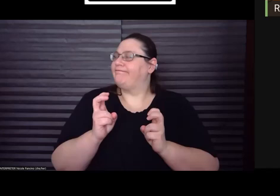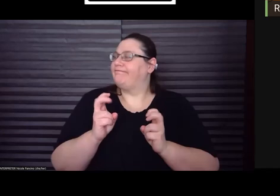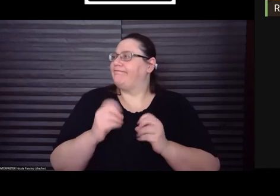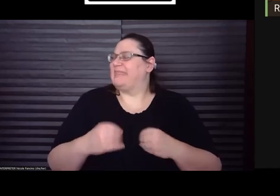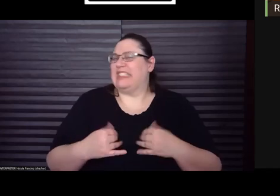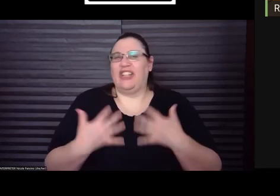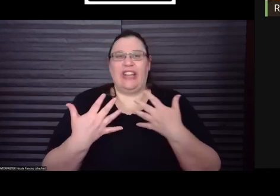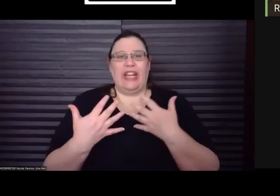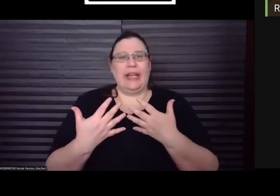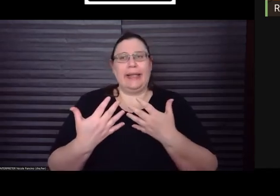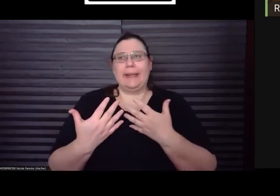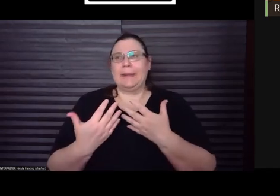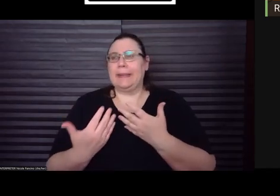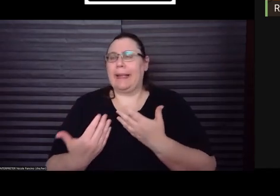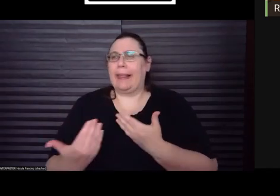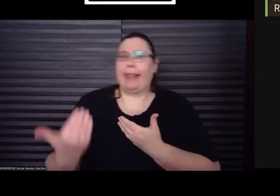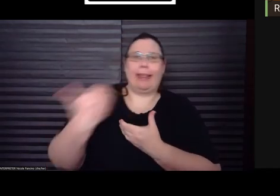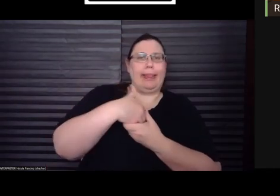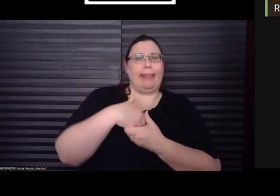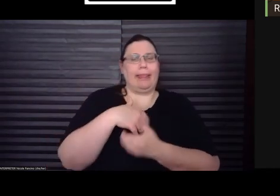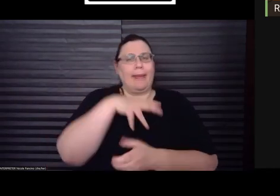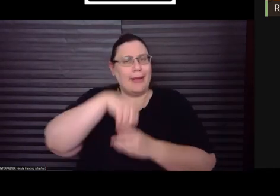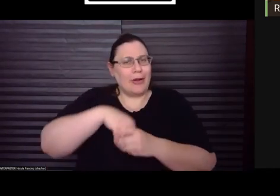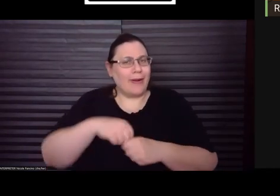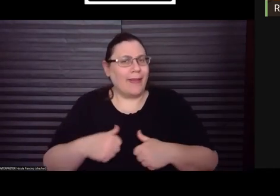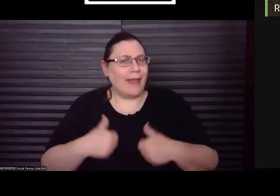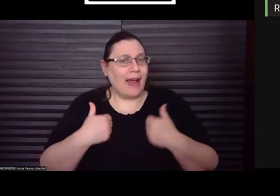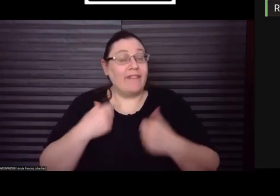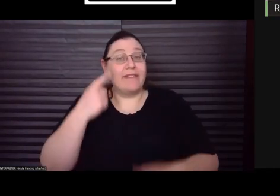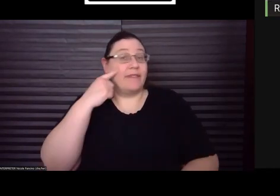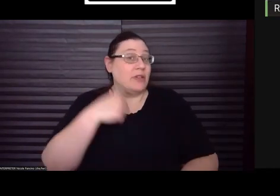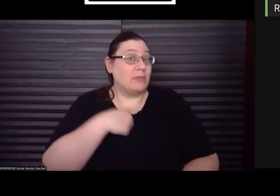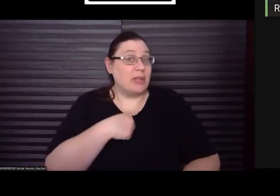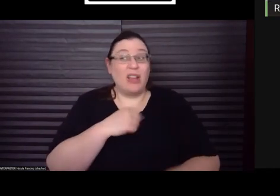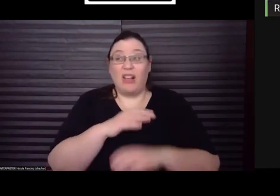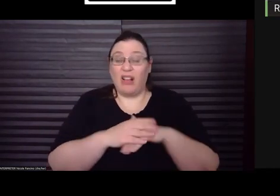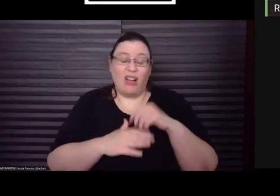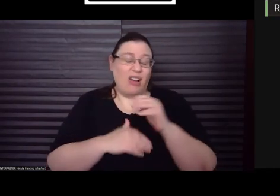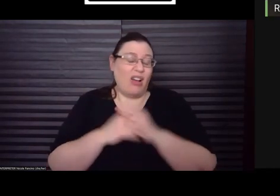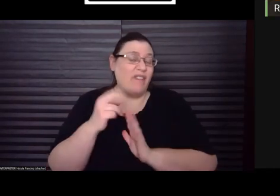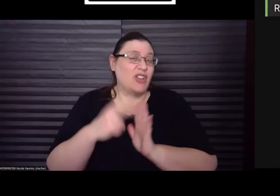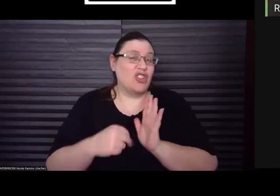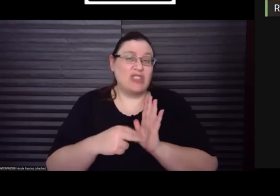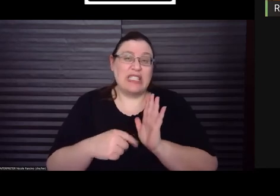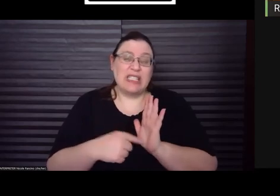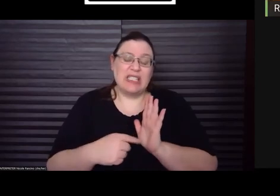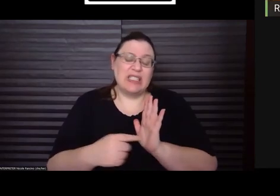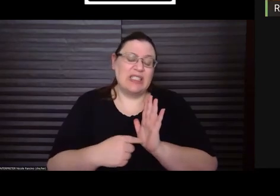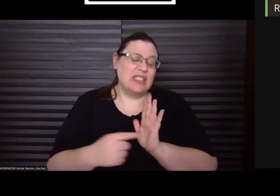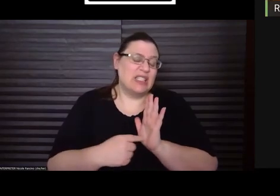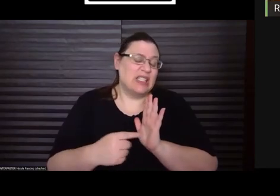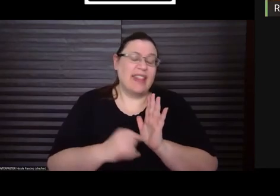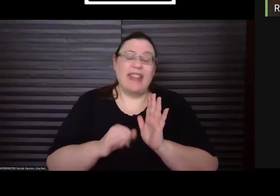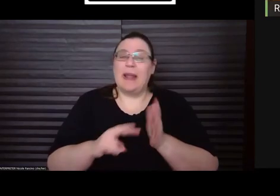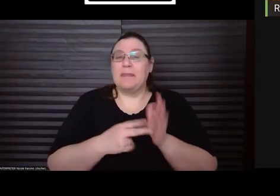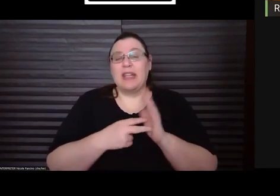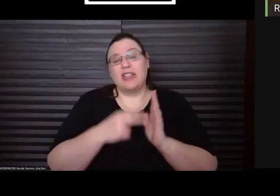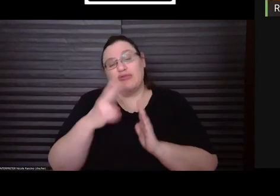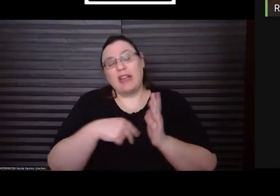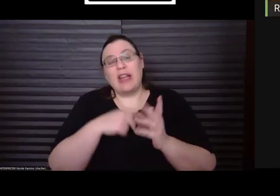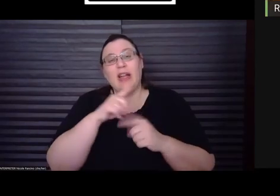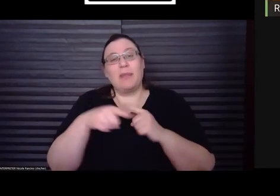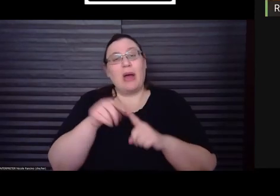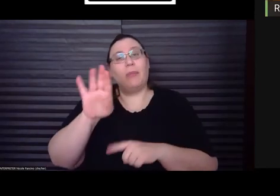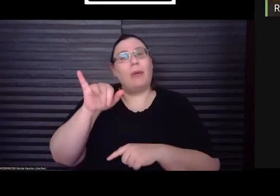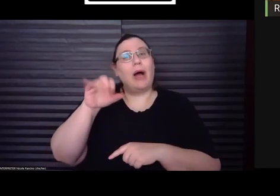enervating and intrusive into like your inner life and all of those things. So for me, like comfort reading is reading about sort